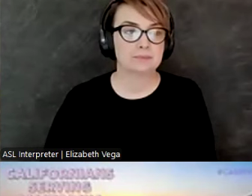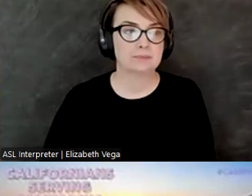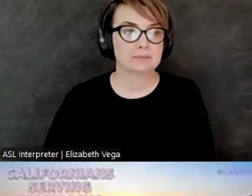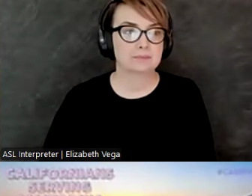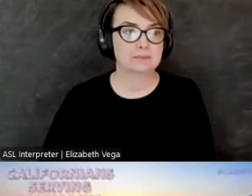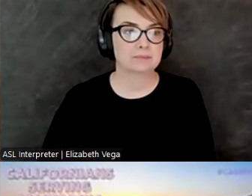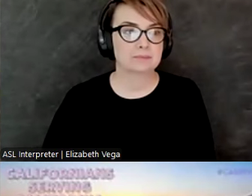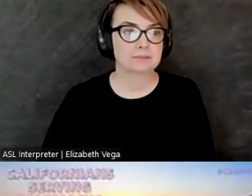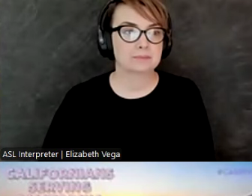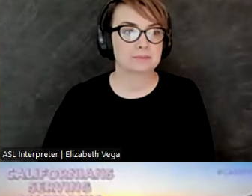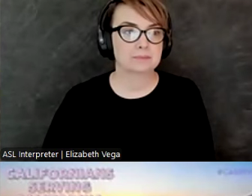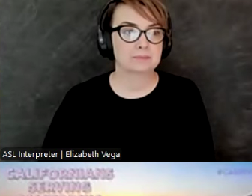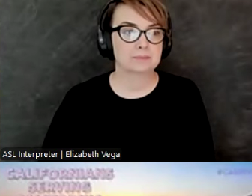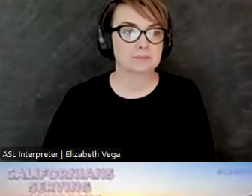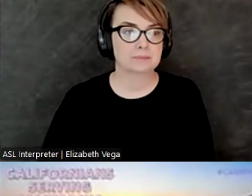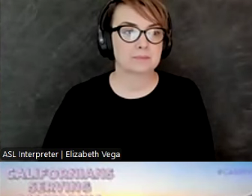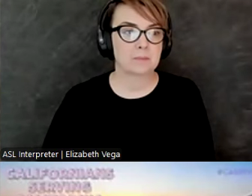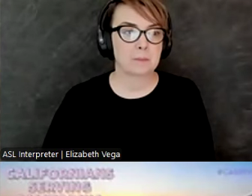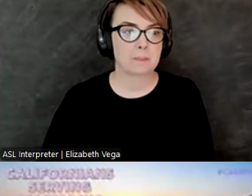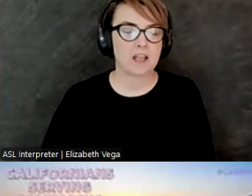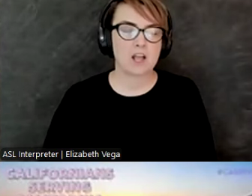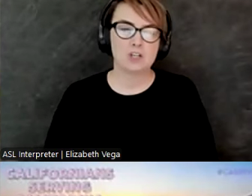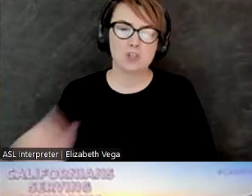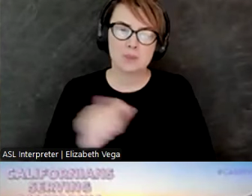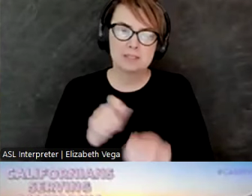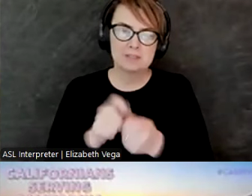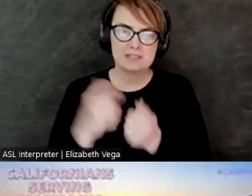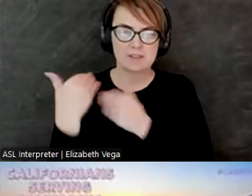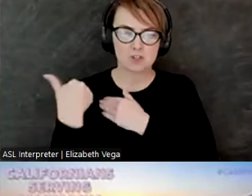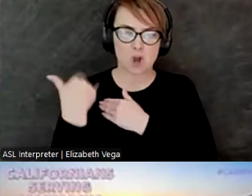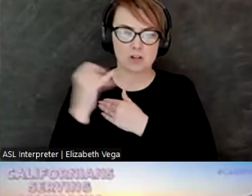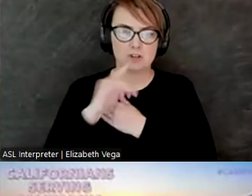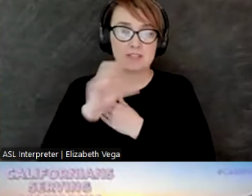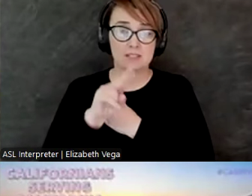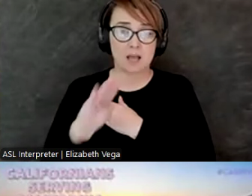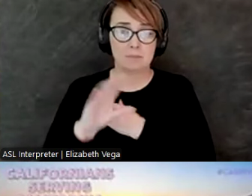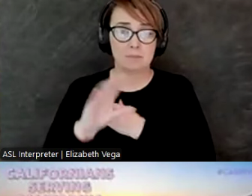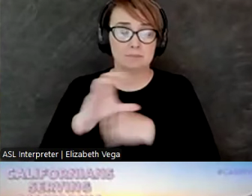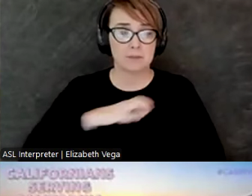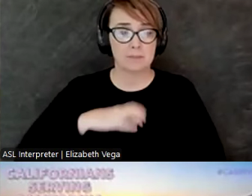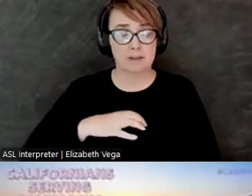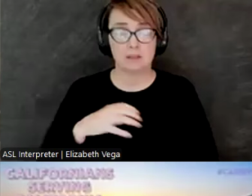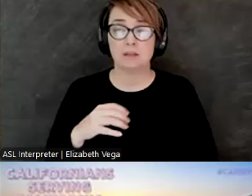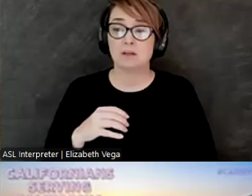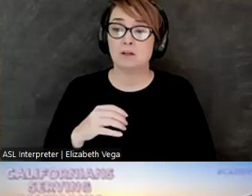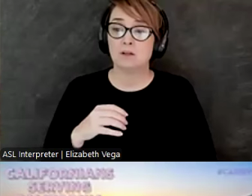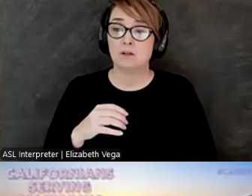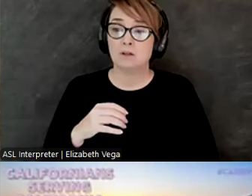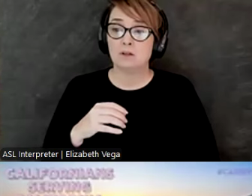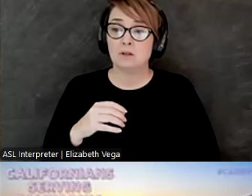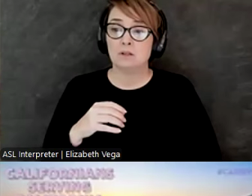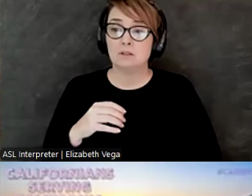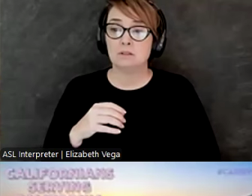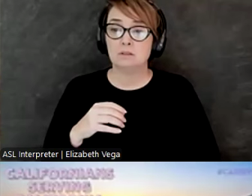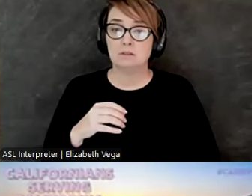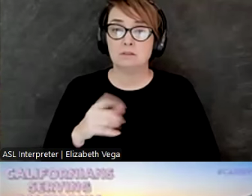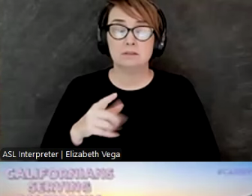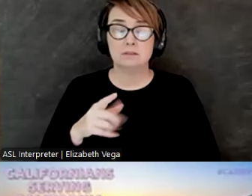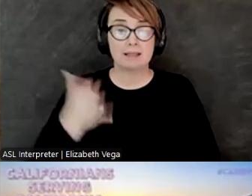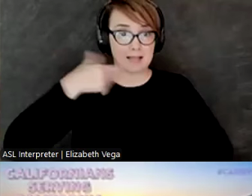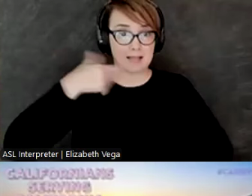So back to like, what is the specific charge of this subcommittee? As you voted last time as a